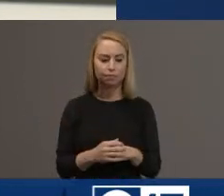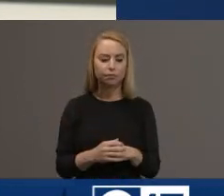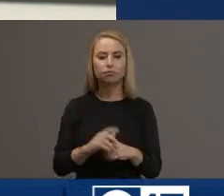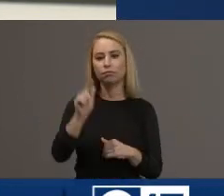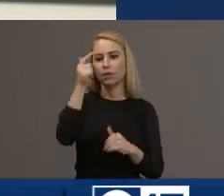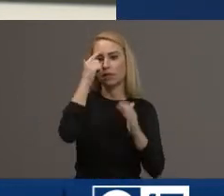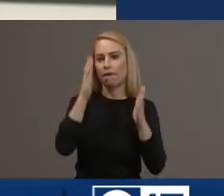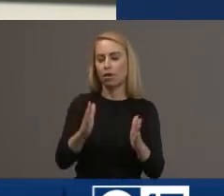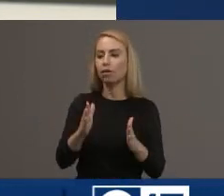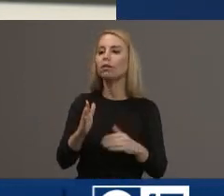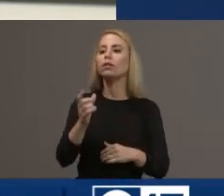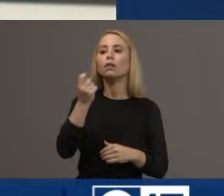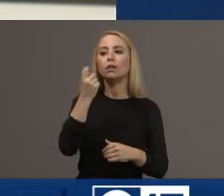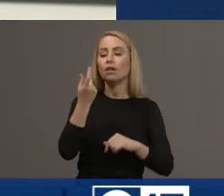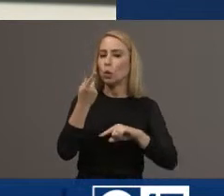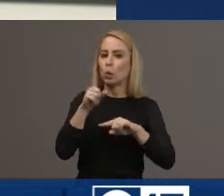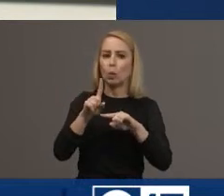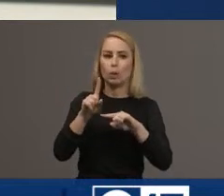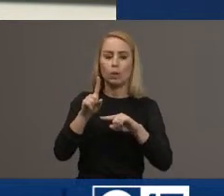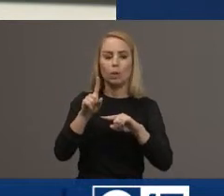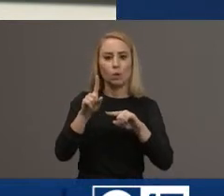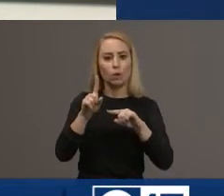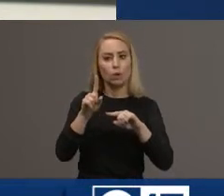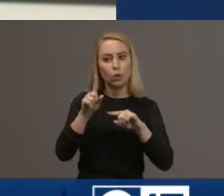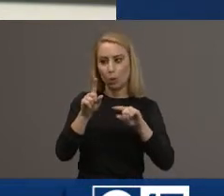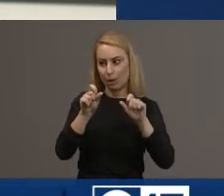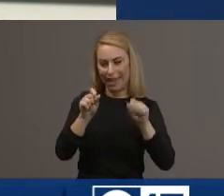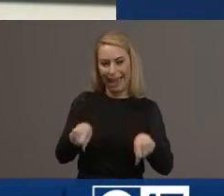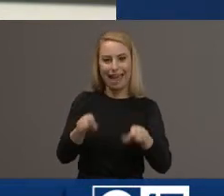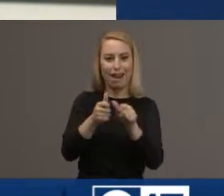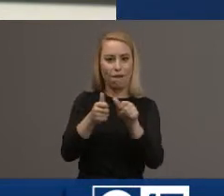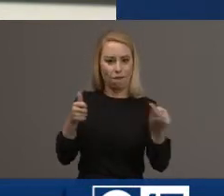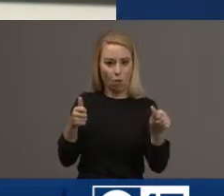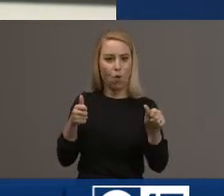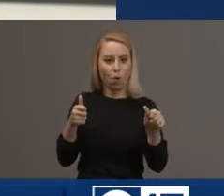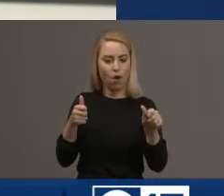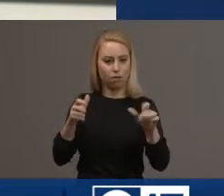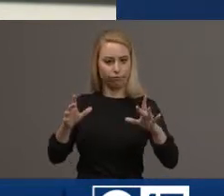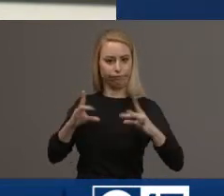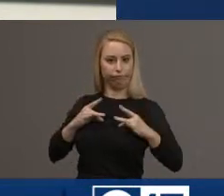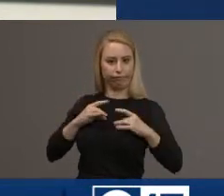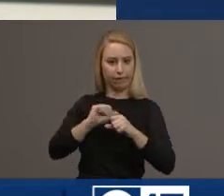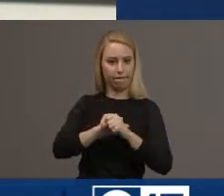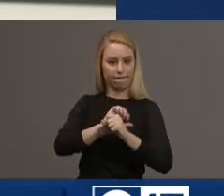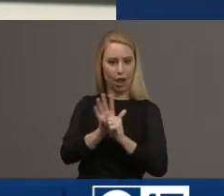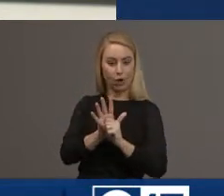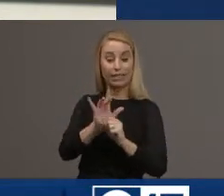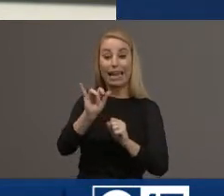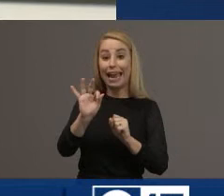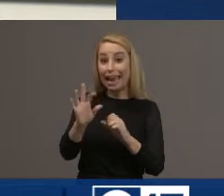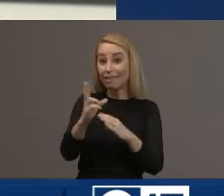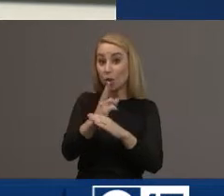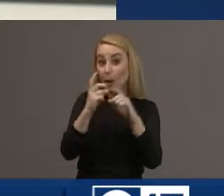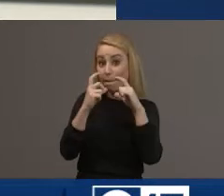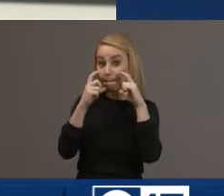this virus. Wearing a mask is a huge part of